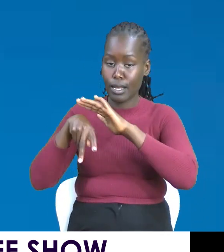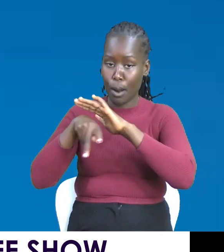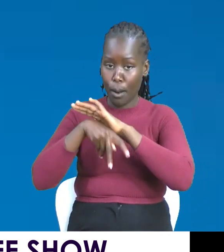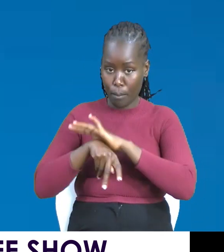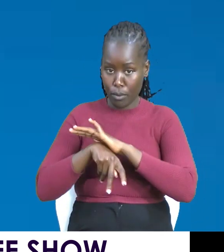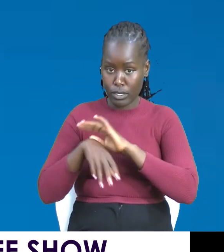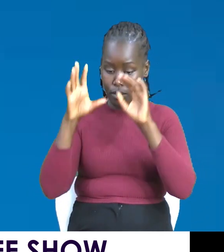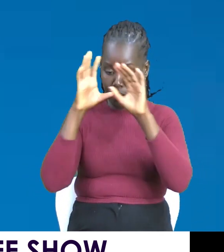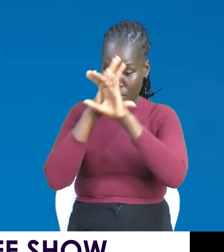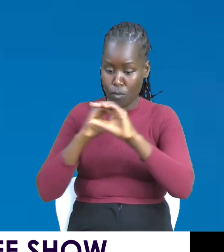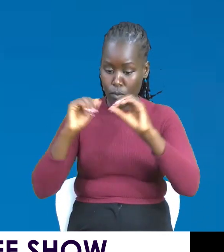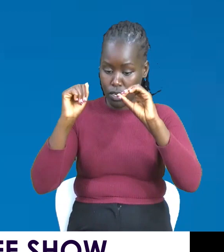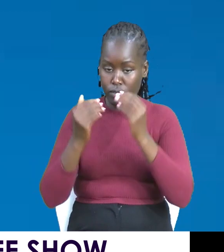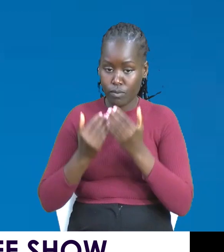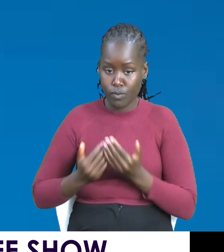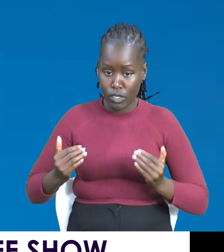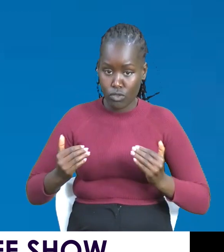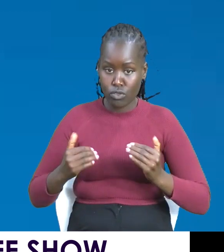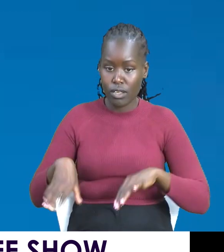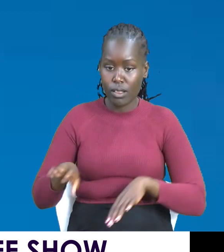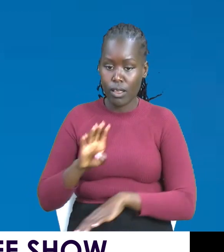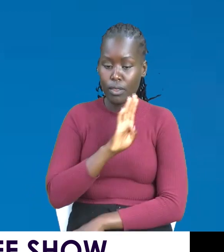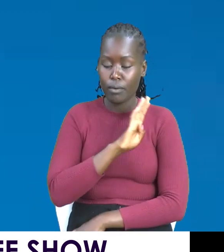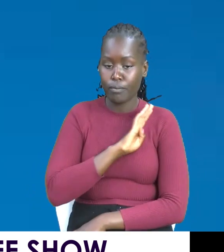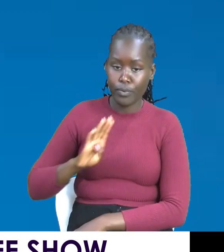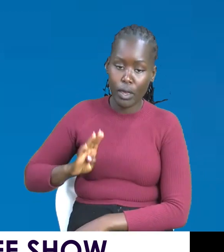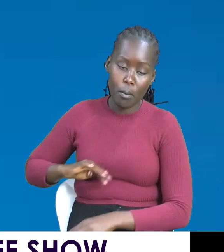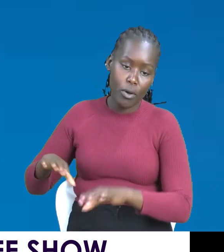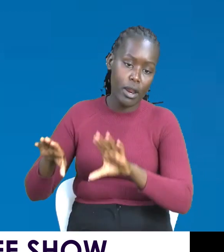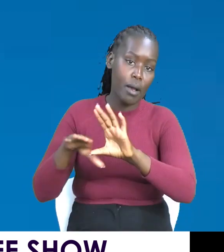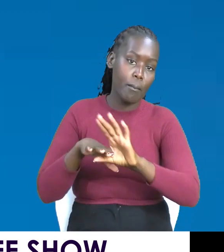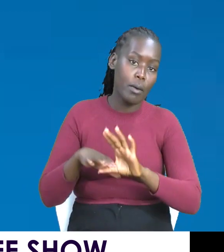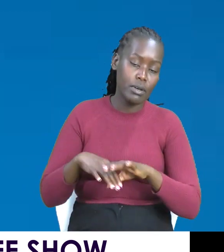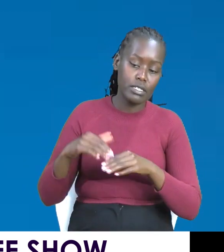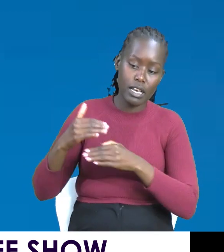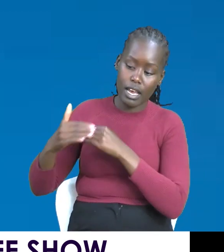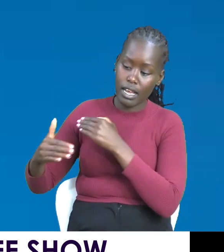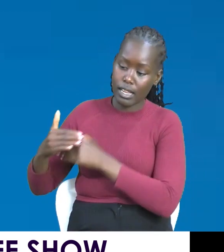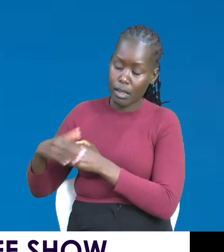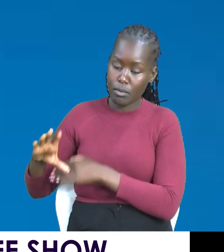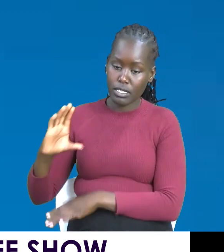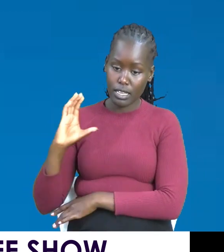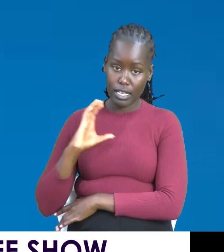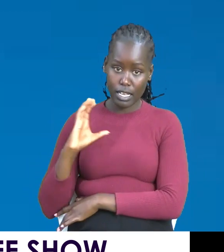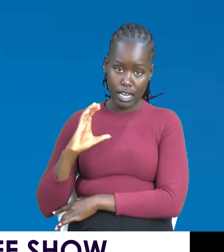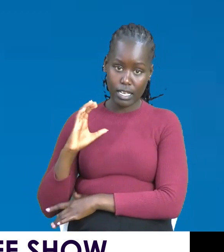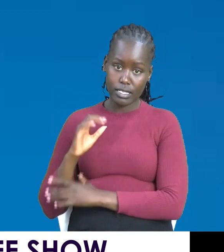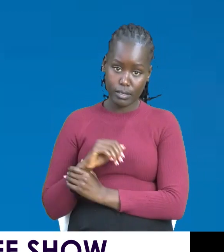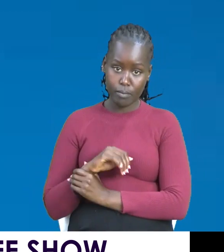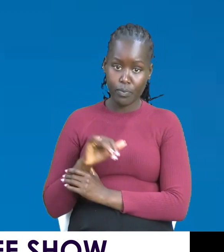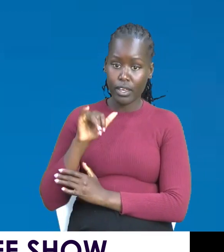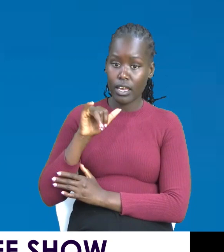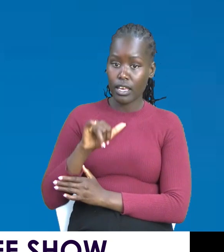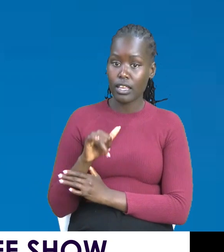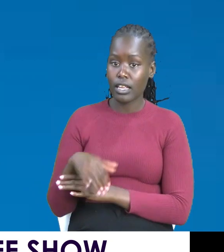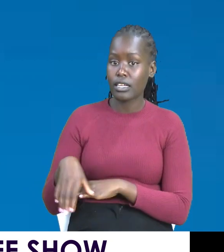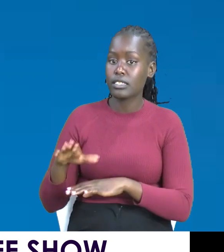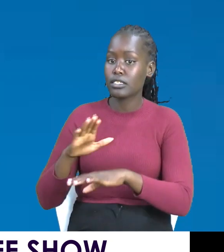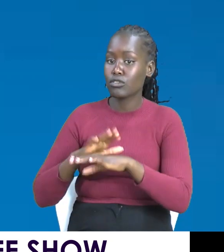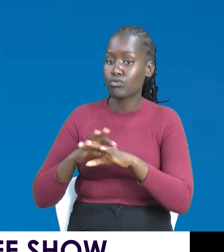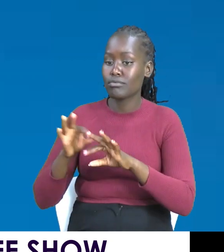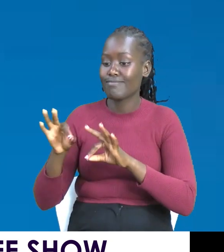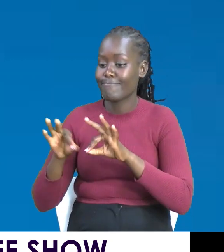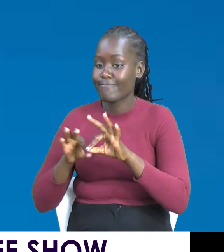Your children are the board members. And yes, the neighbors are the clients. That is a proper